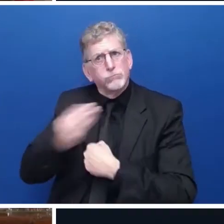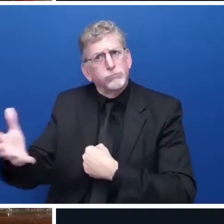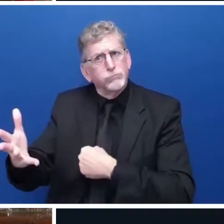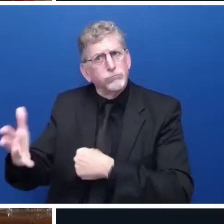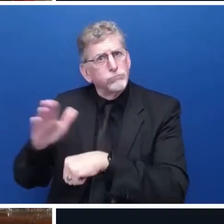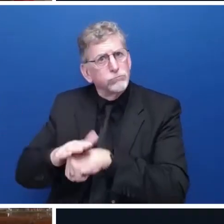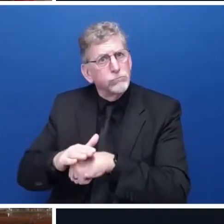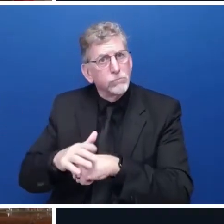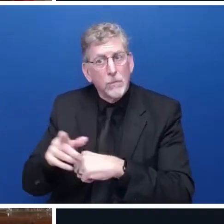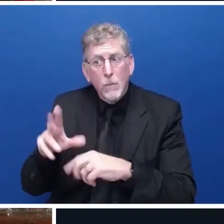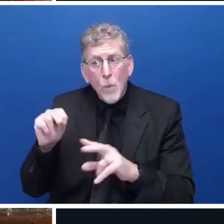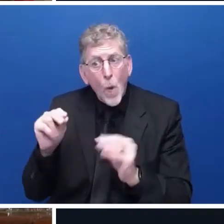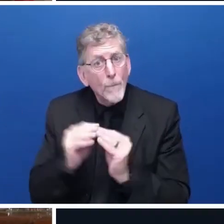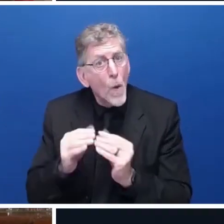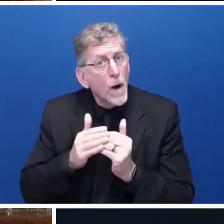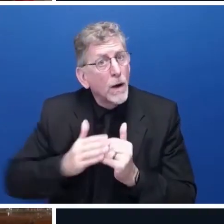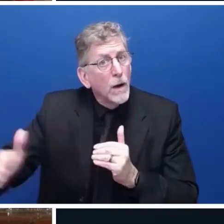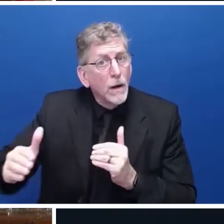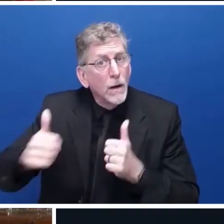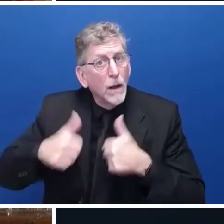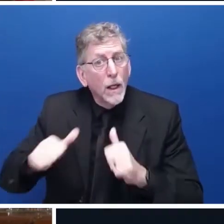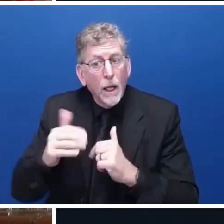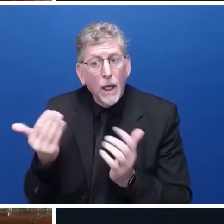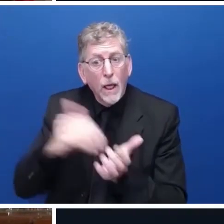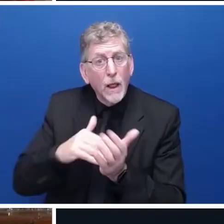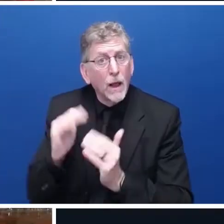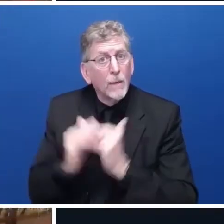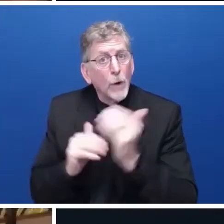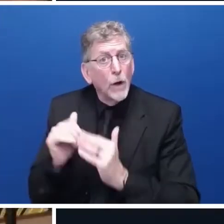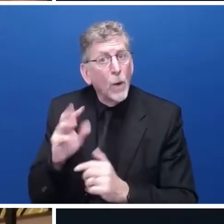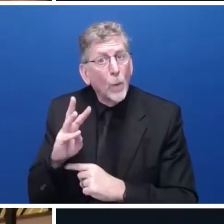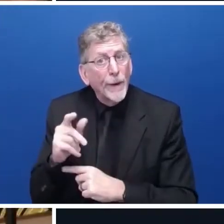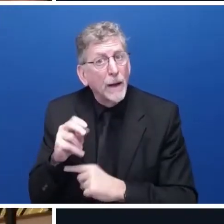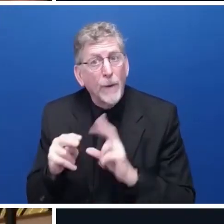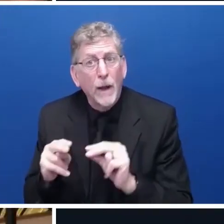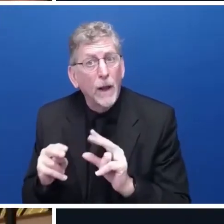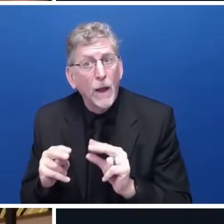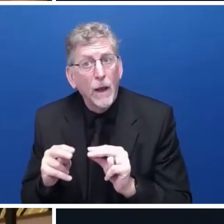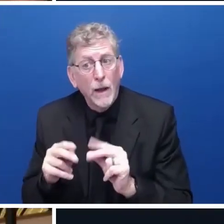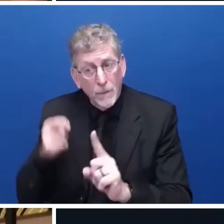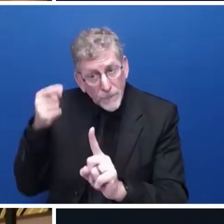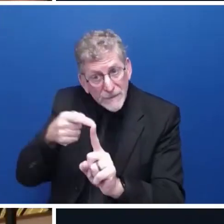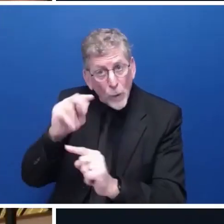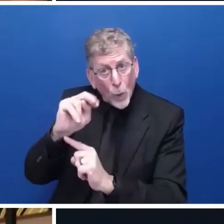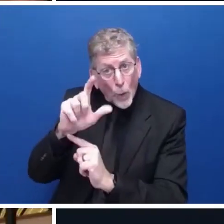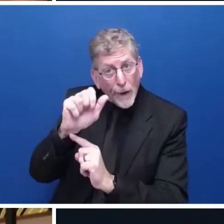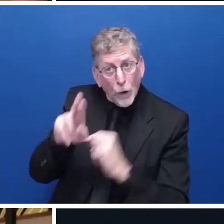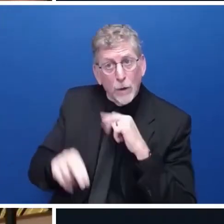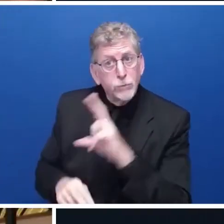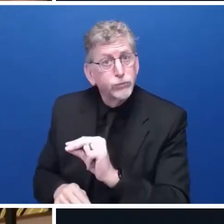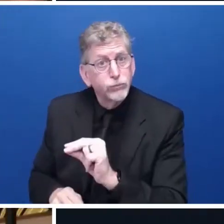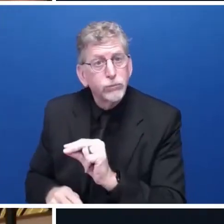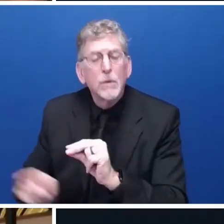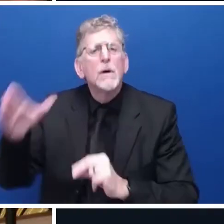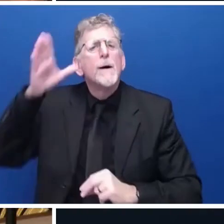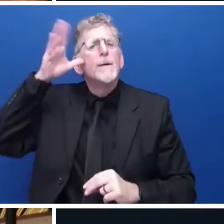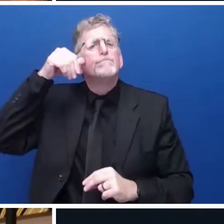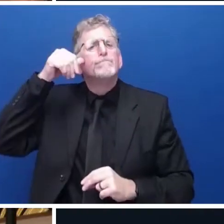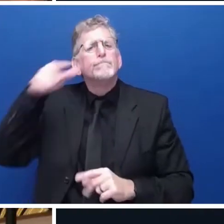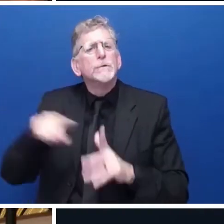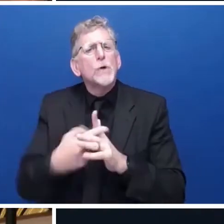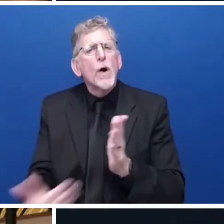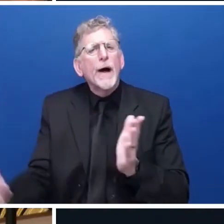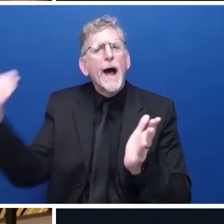particular, nuclear weapons. Yet they continue, starting it all over. We wiped it out, and they want to start all